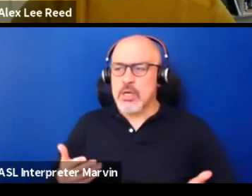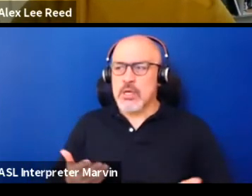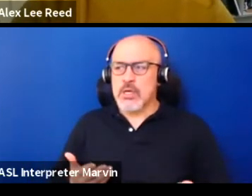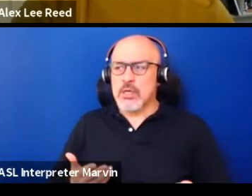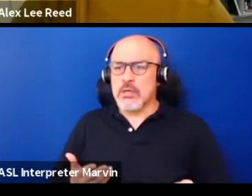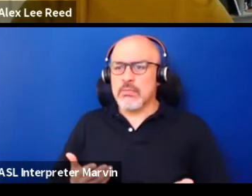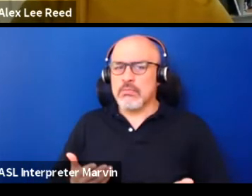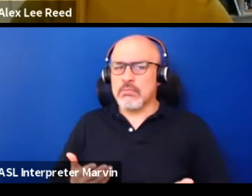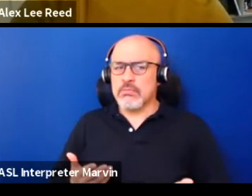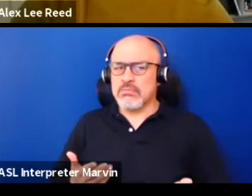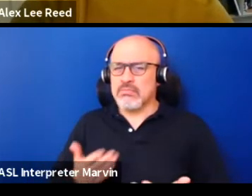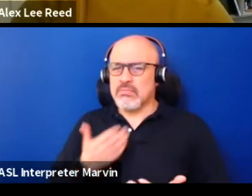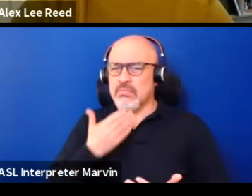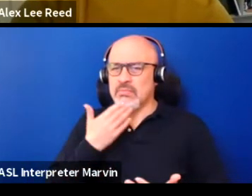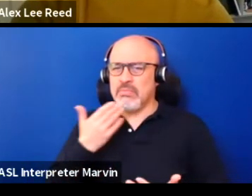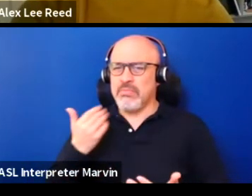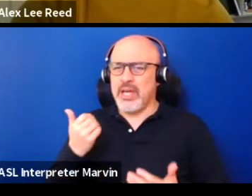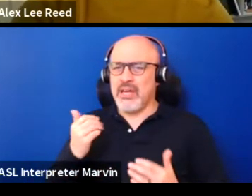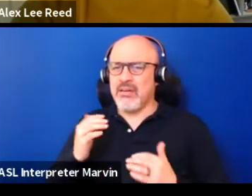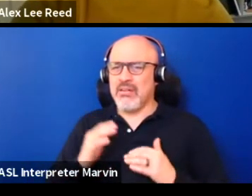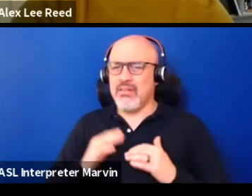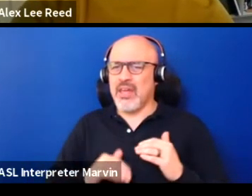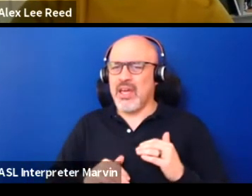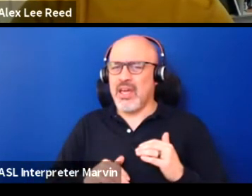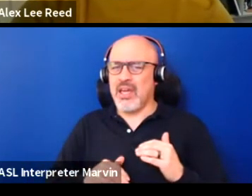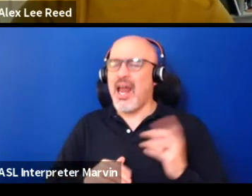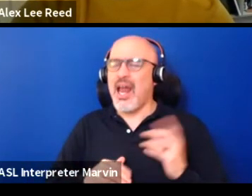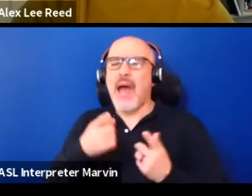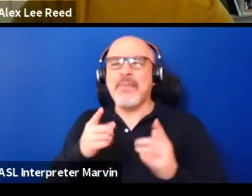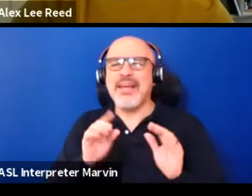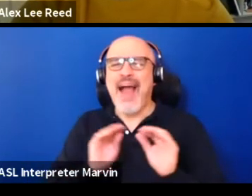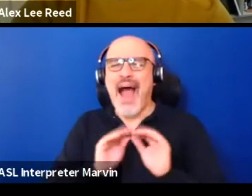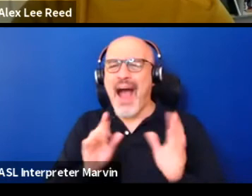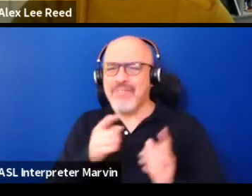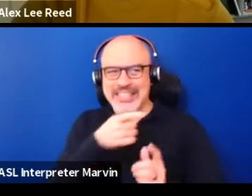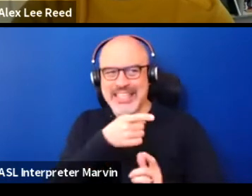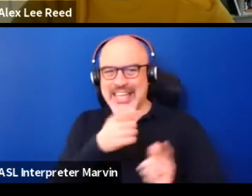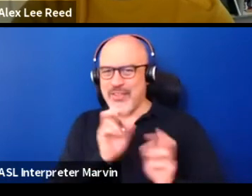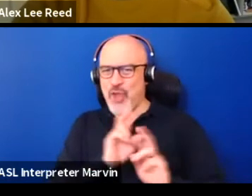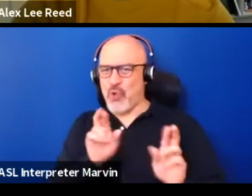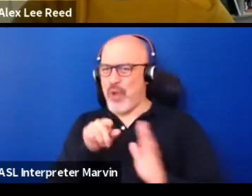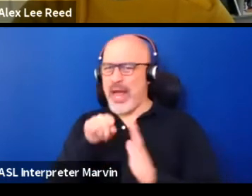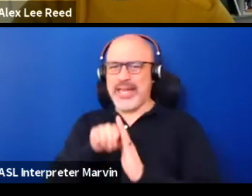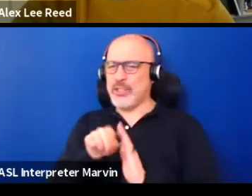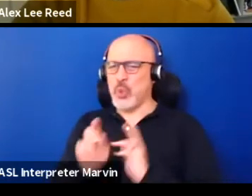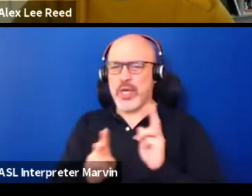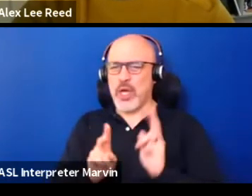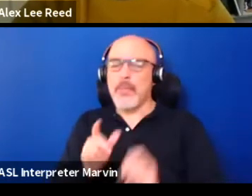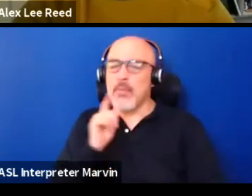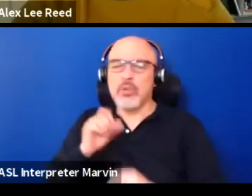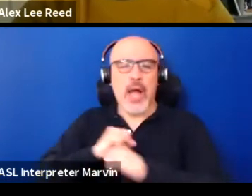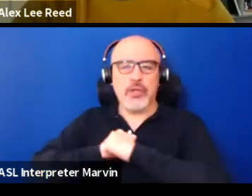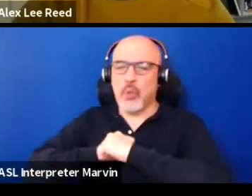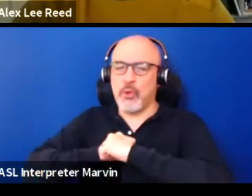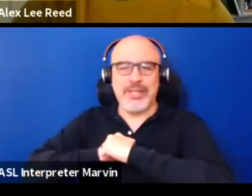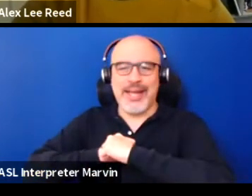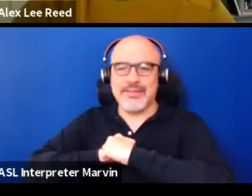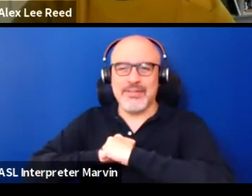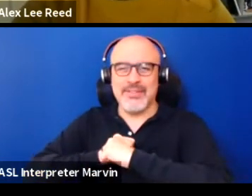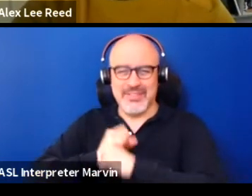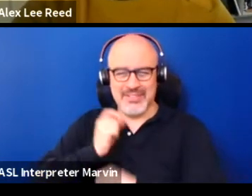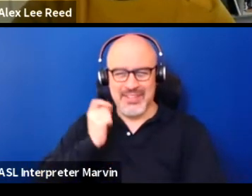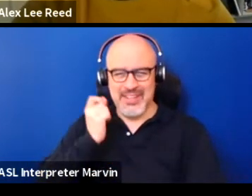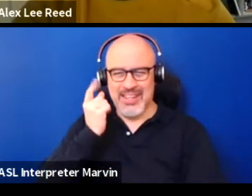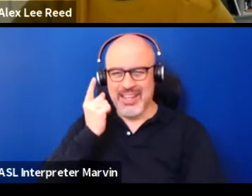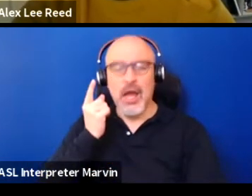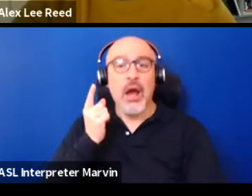rather than, and so clearly they are ready to kill people, not to protect people. And so I think it's